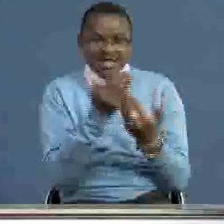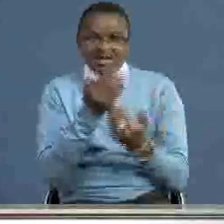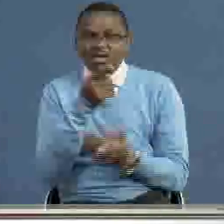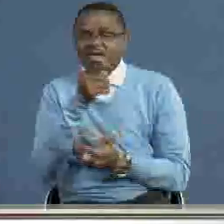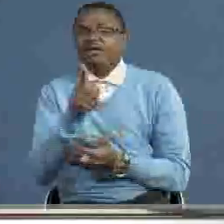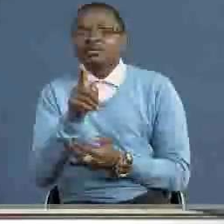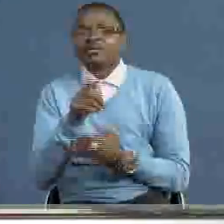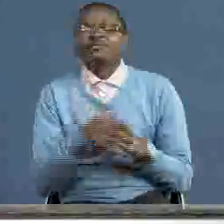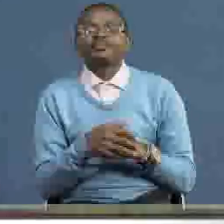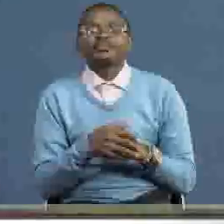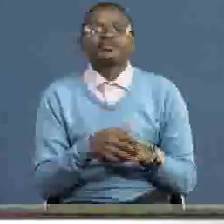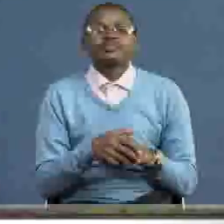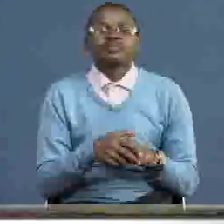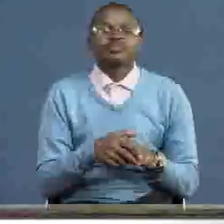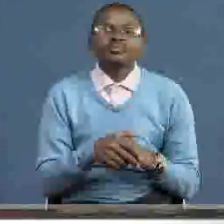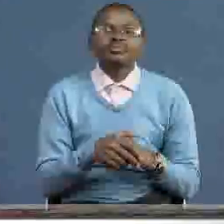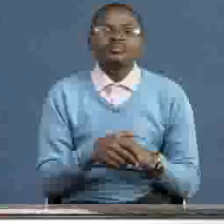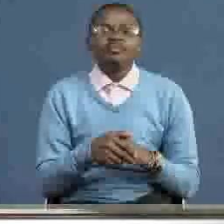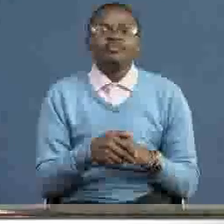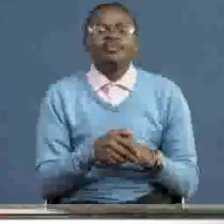here.